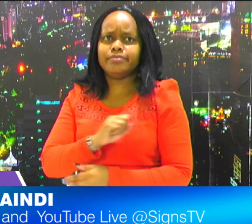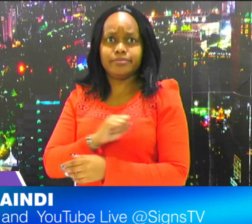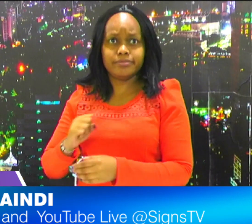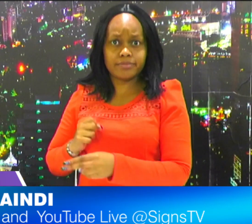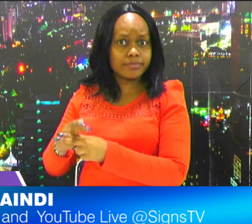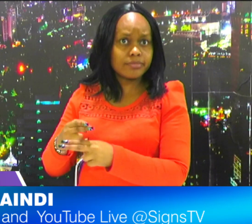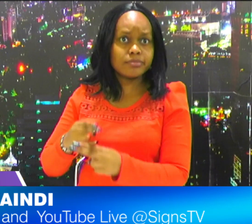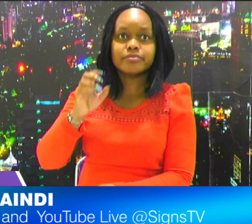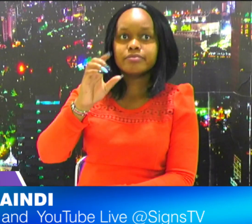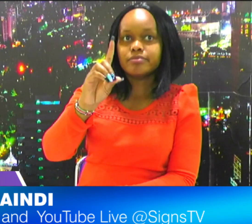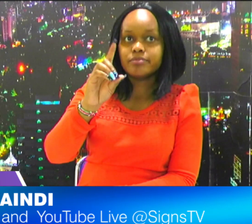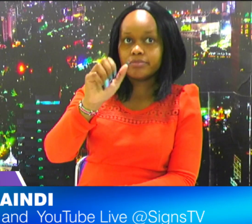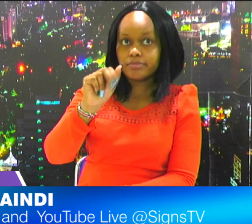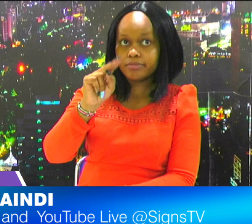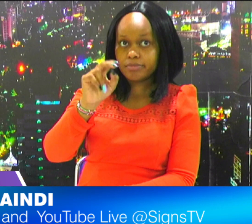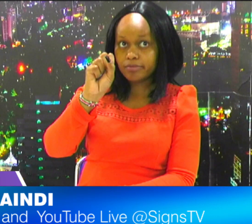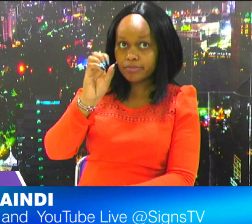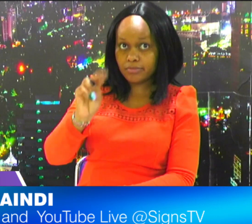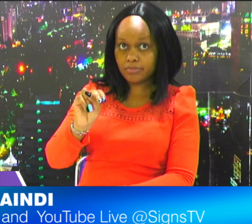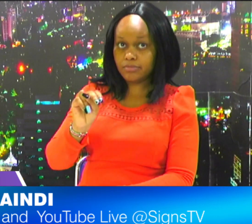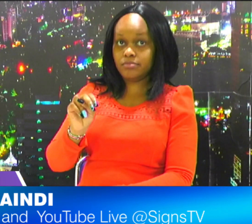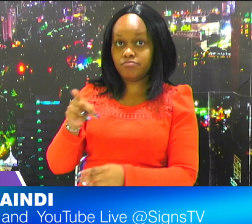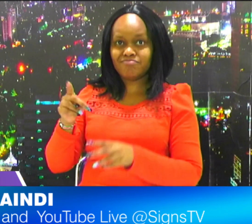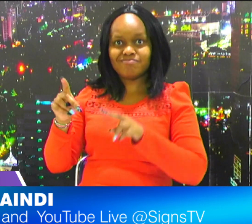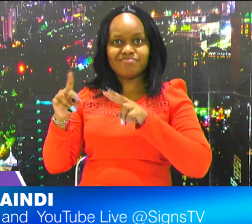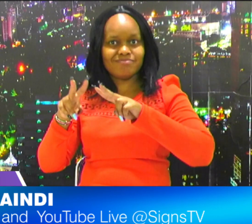Danson Mungatana,